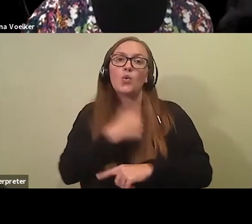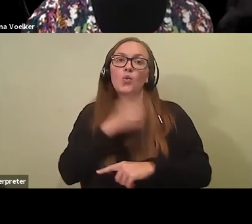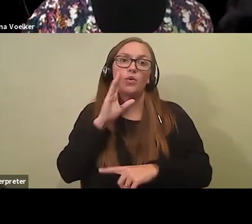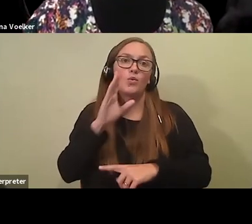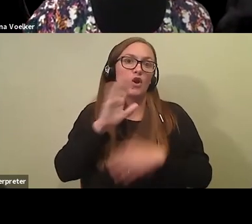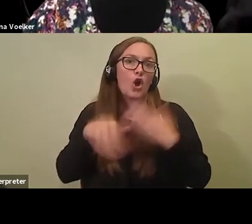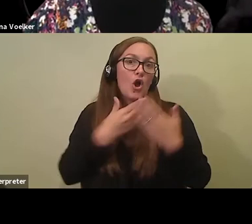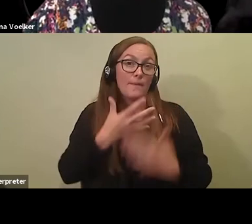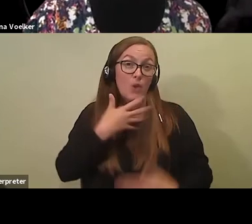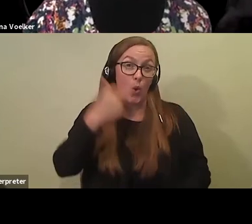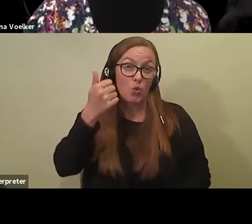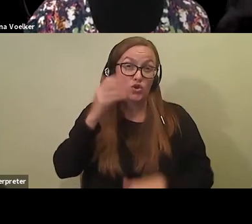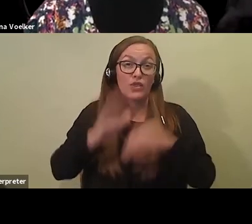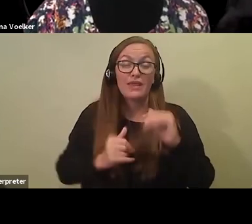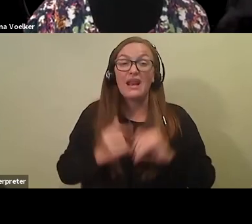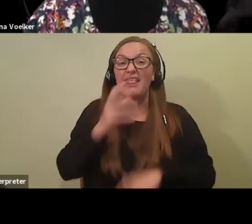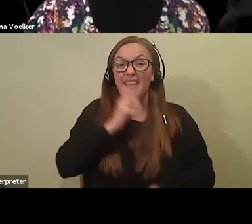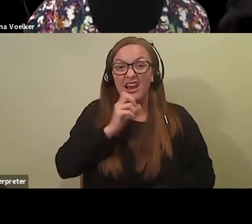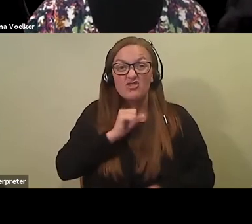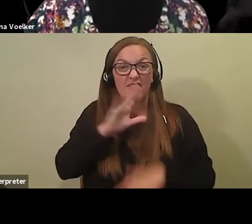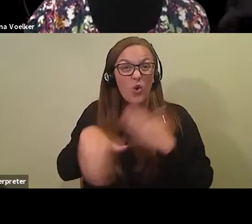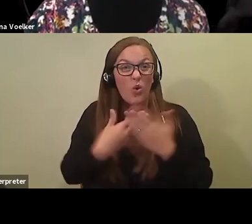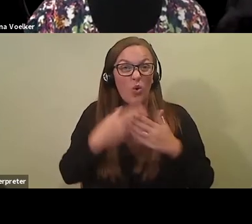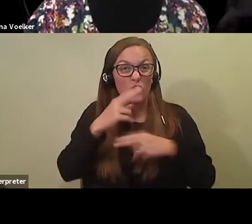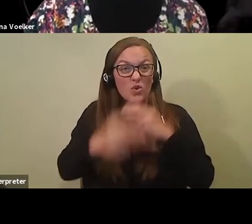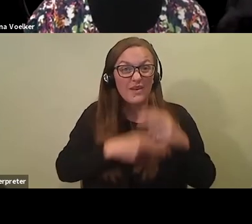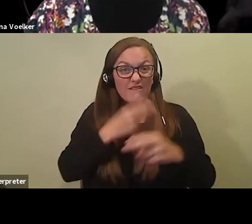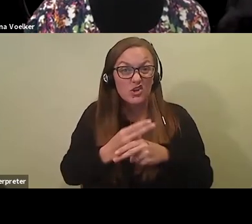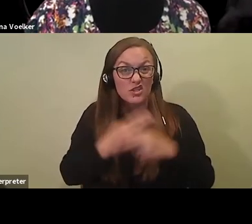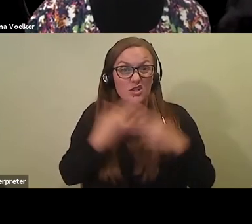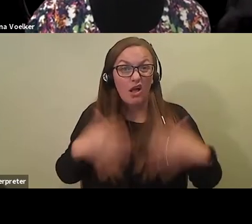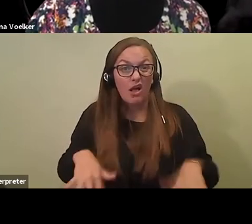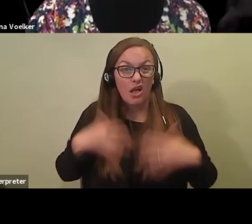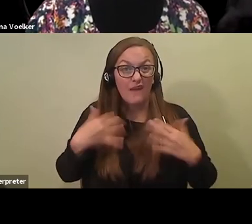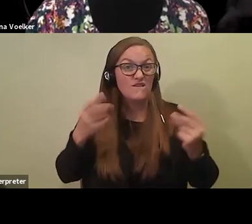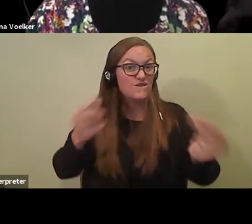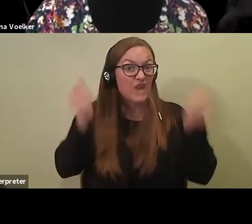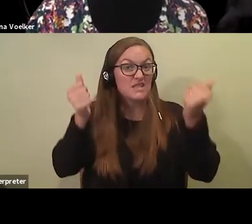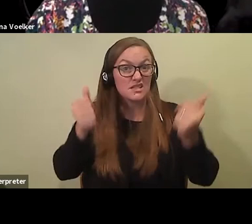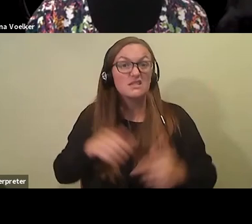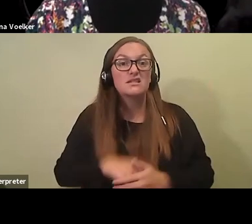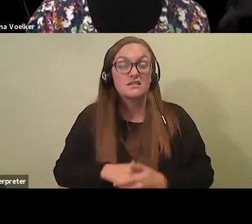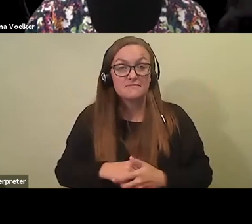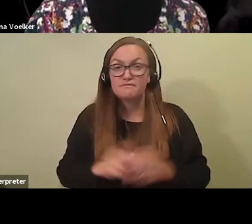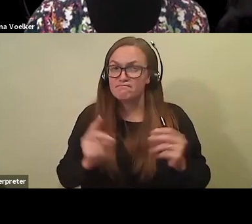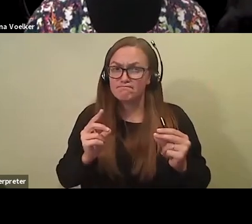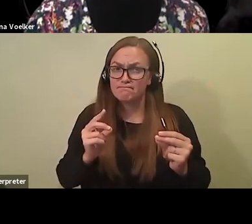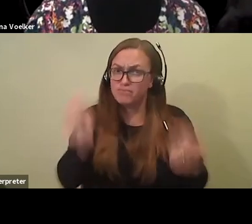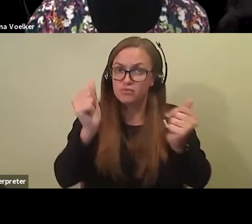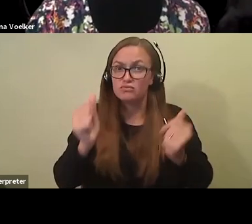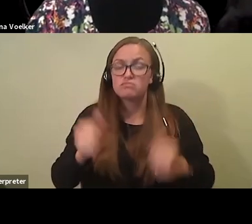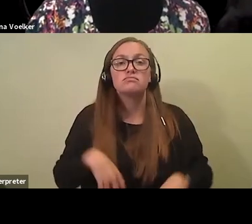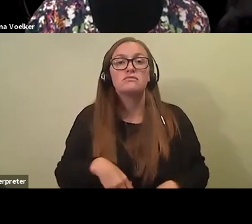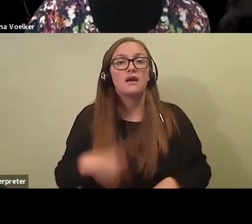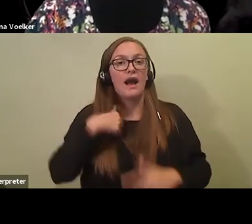kind of gives you the scale how short these lasers are in pulses. And so I built lasers and